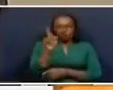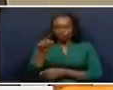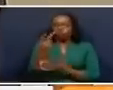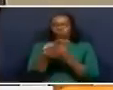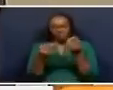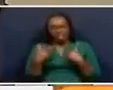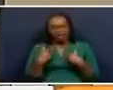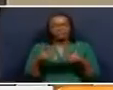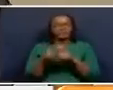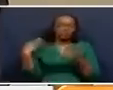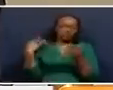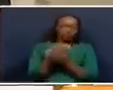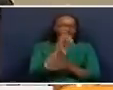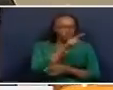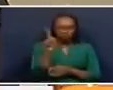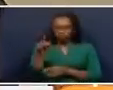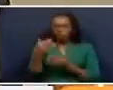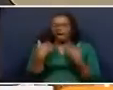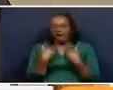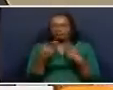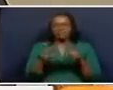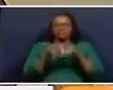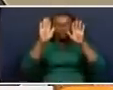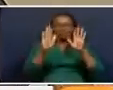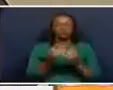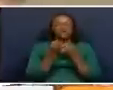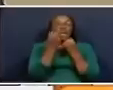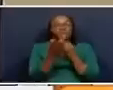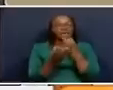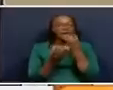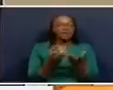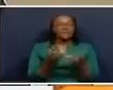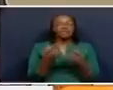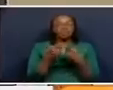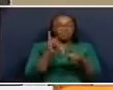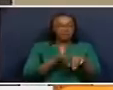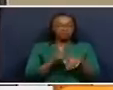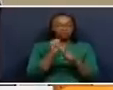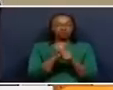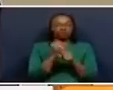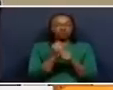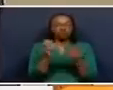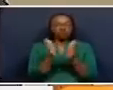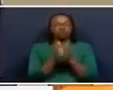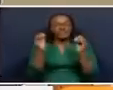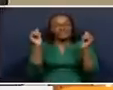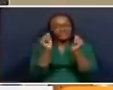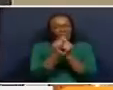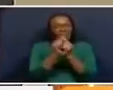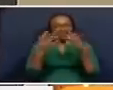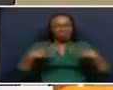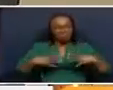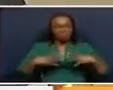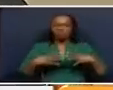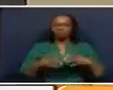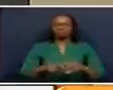questions to answer. It's important that environment be there. But if you do that when you have 10 people, it completely destroys